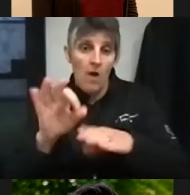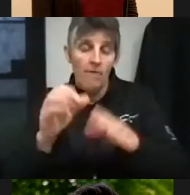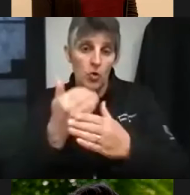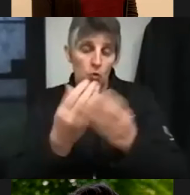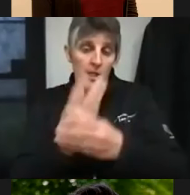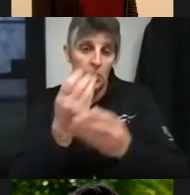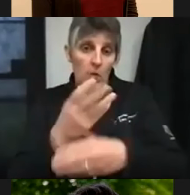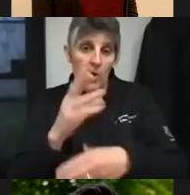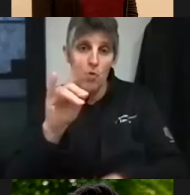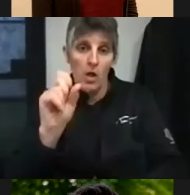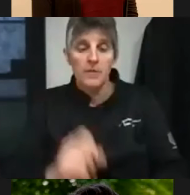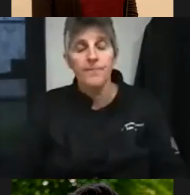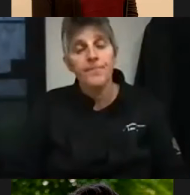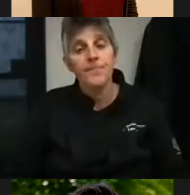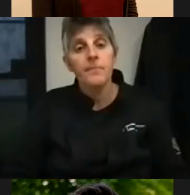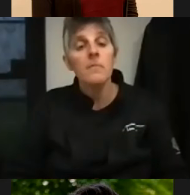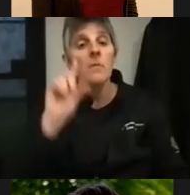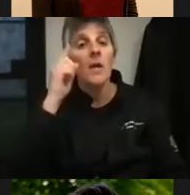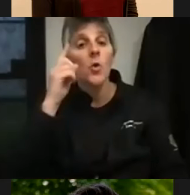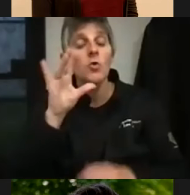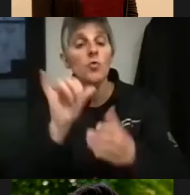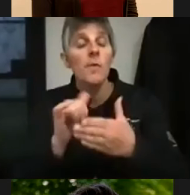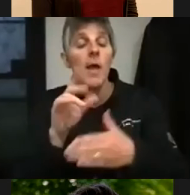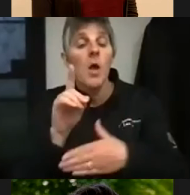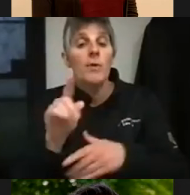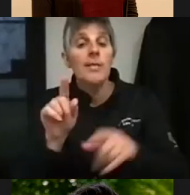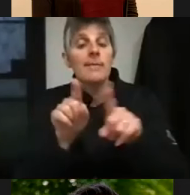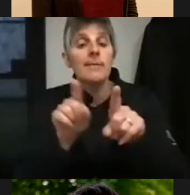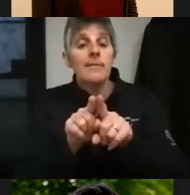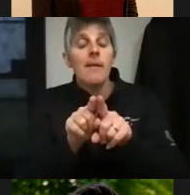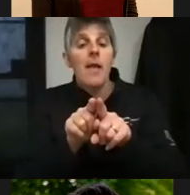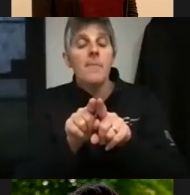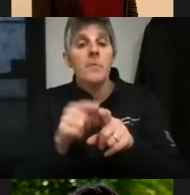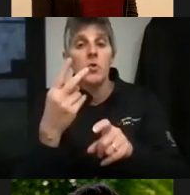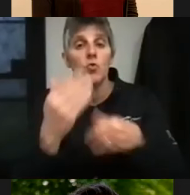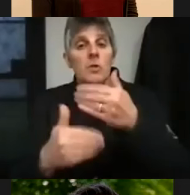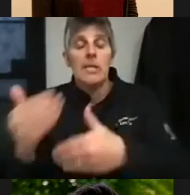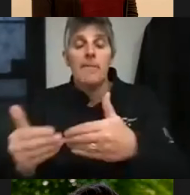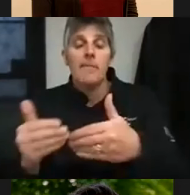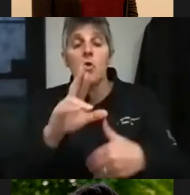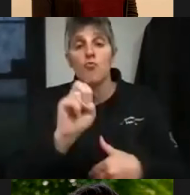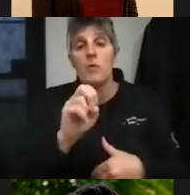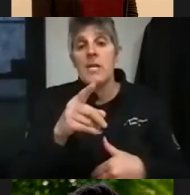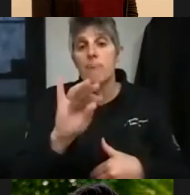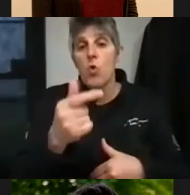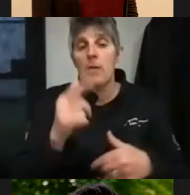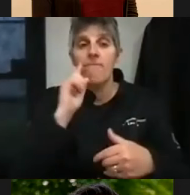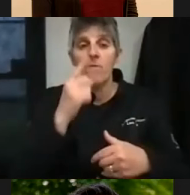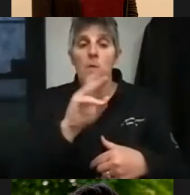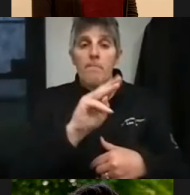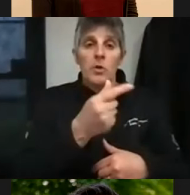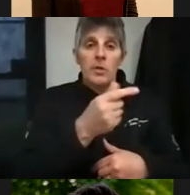generated rods. In order to do that, we did the same two-step reprogramming to turn motor cells into